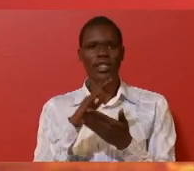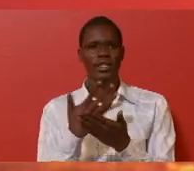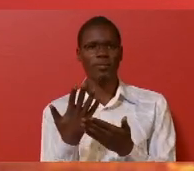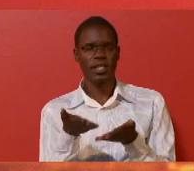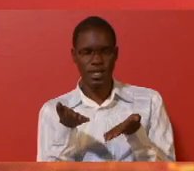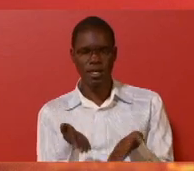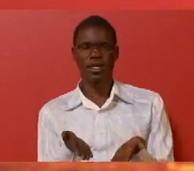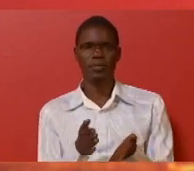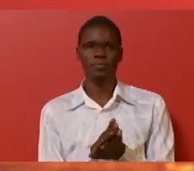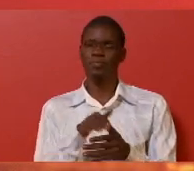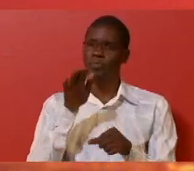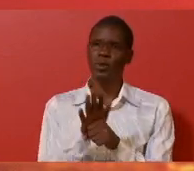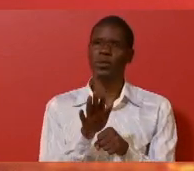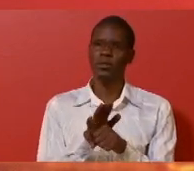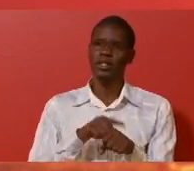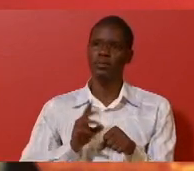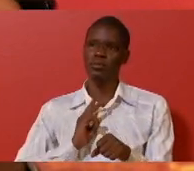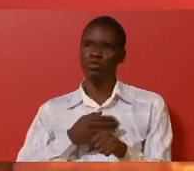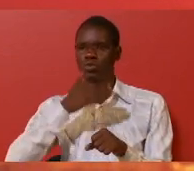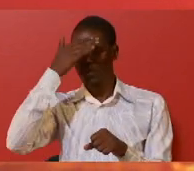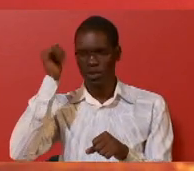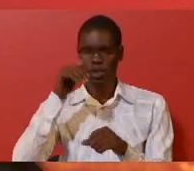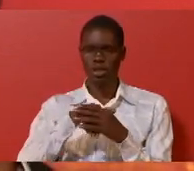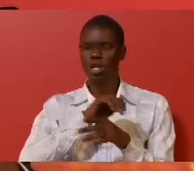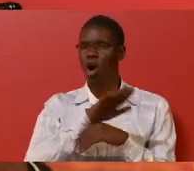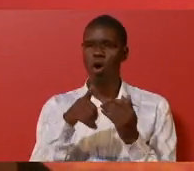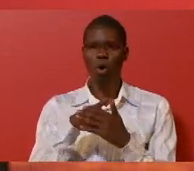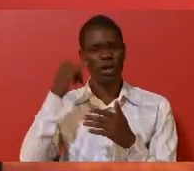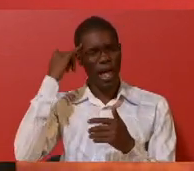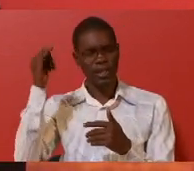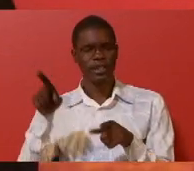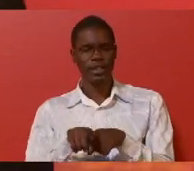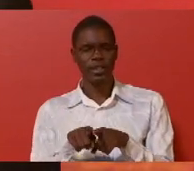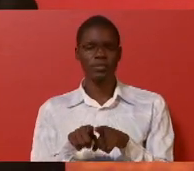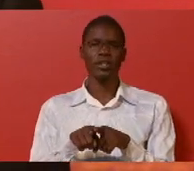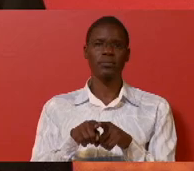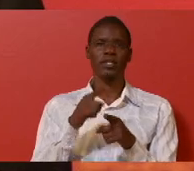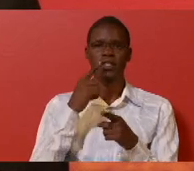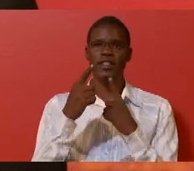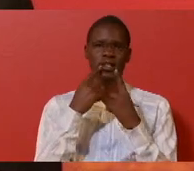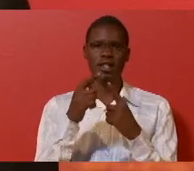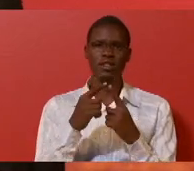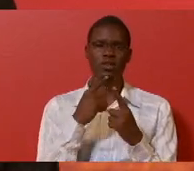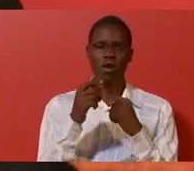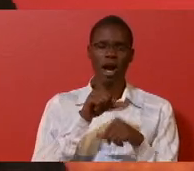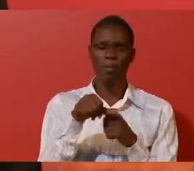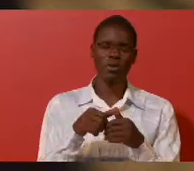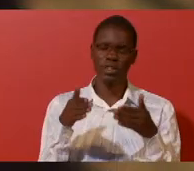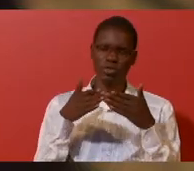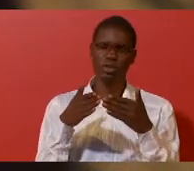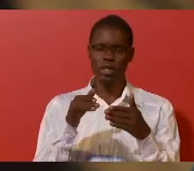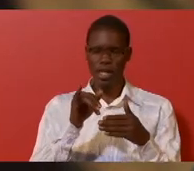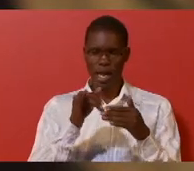here. Many times we forget in this whole notion, in this whole concept of sexuality, of thinking, now I'm